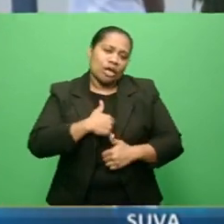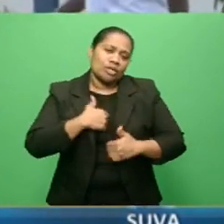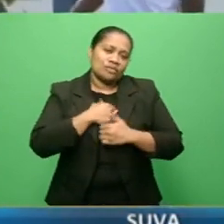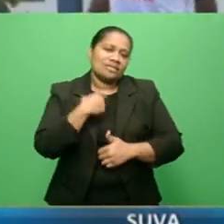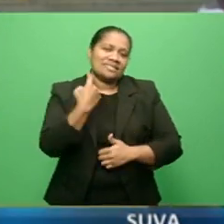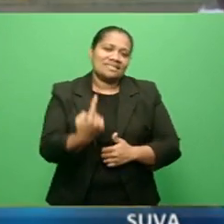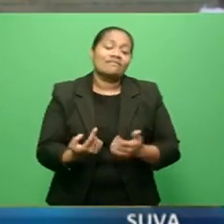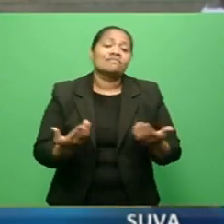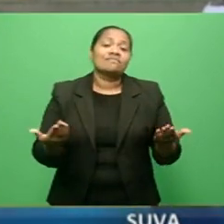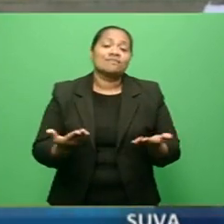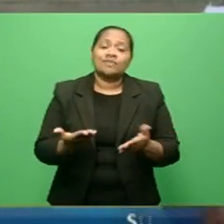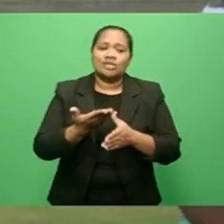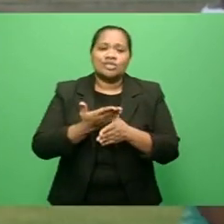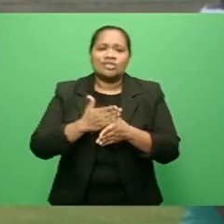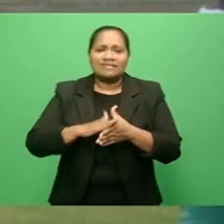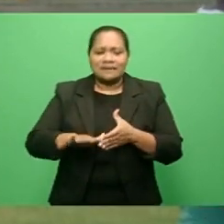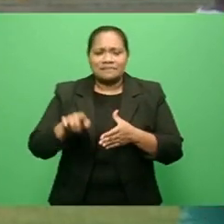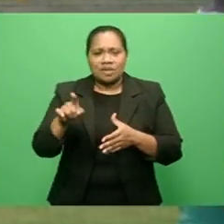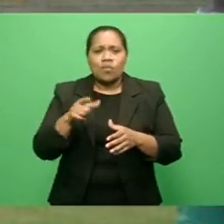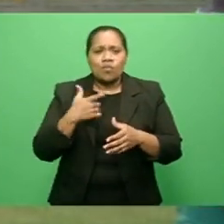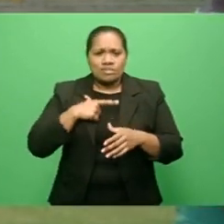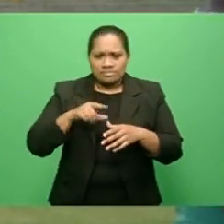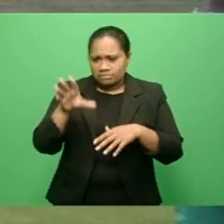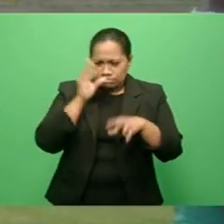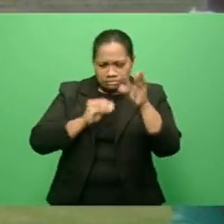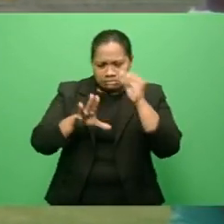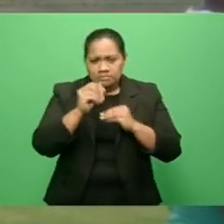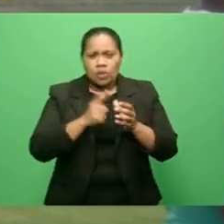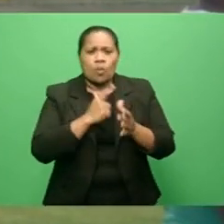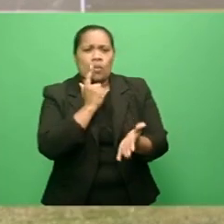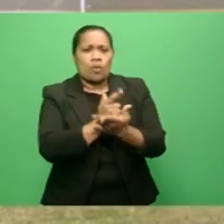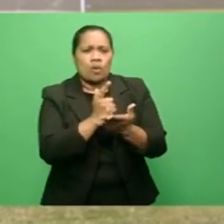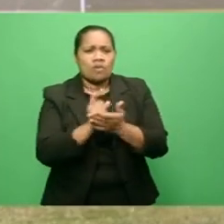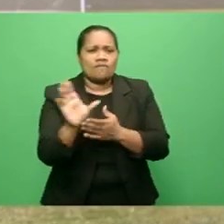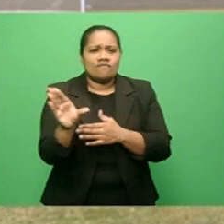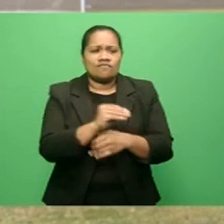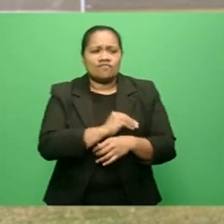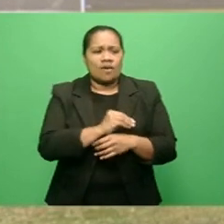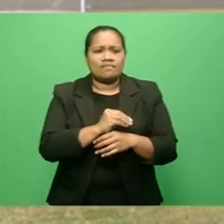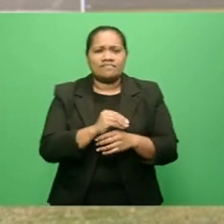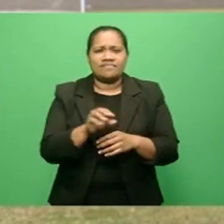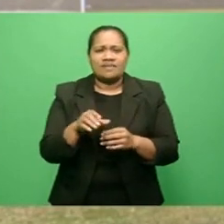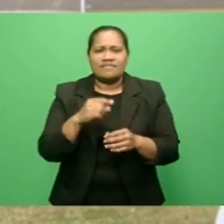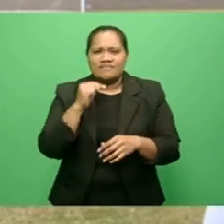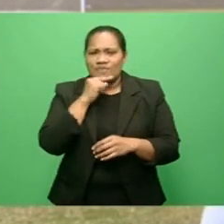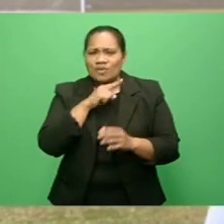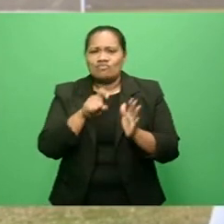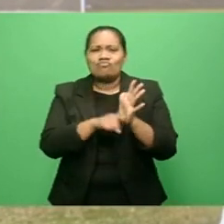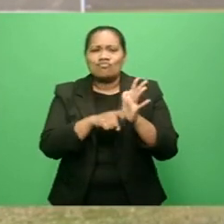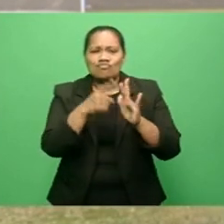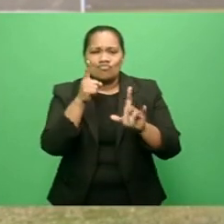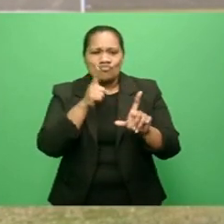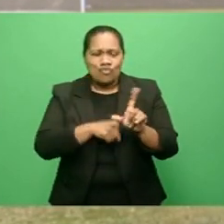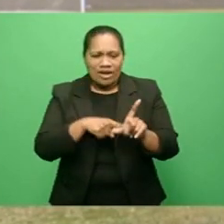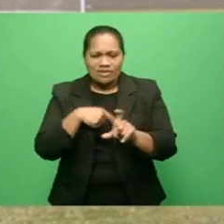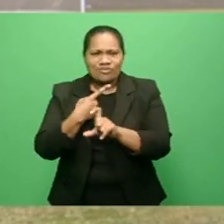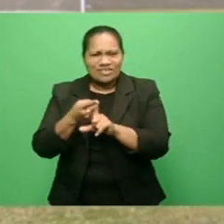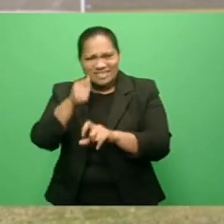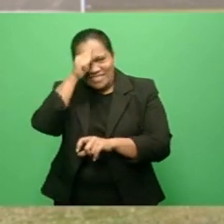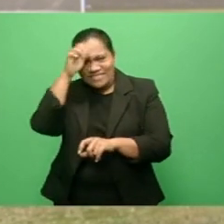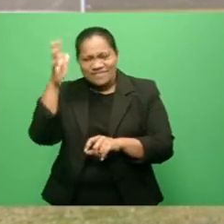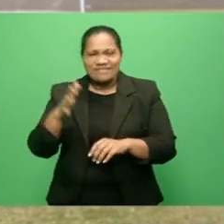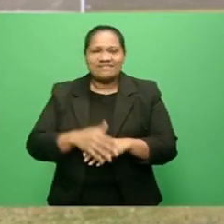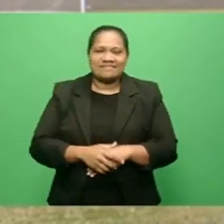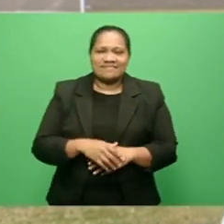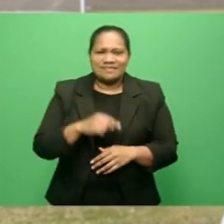training camp as he is learning a lot from the likes of Roy Krishna. I was very happy because Roy Krishna was part